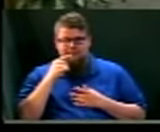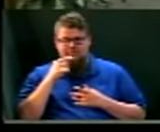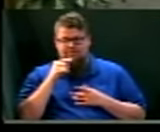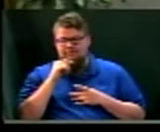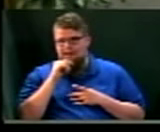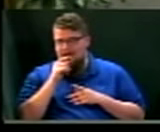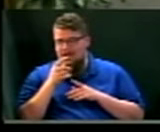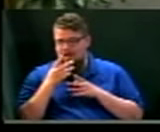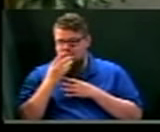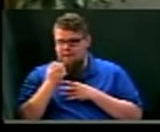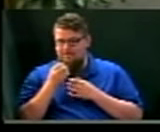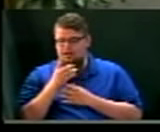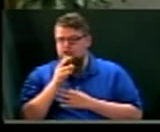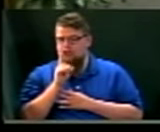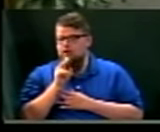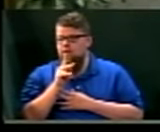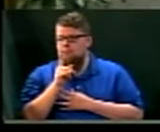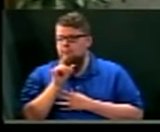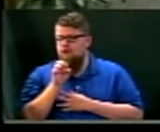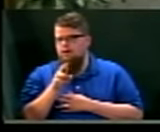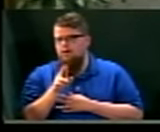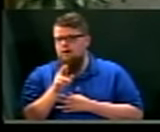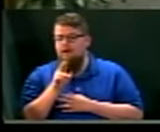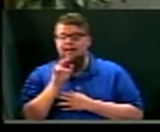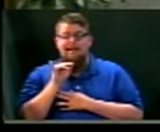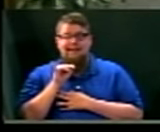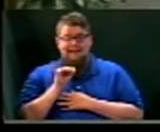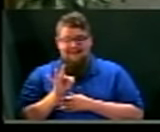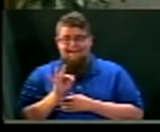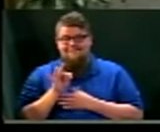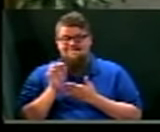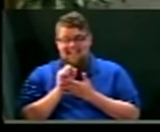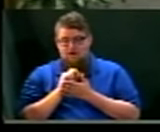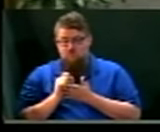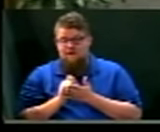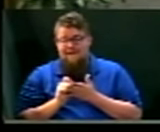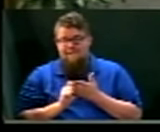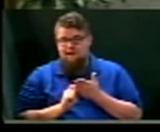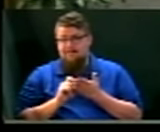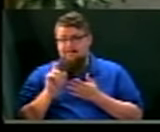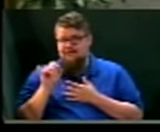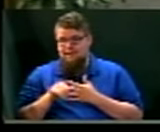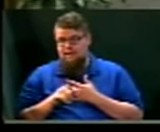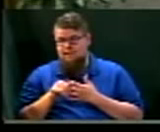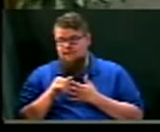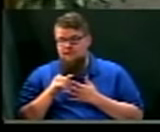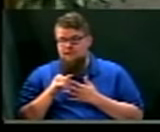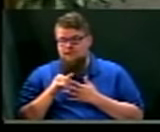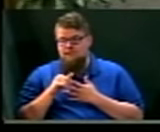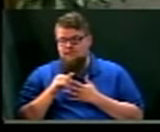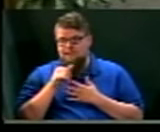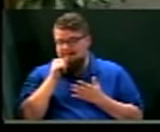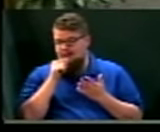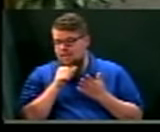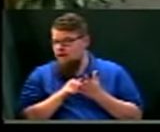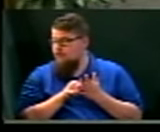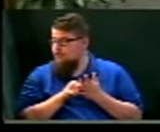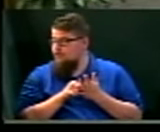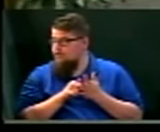things. Mr. Dubler, if they drafted this into a formal letter